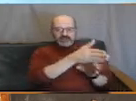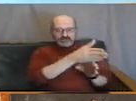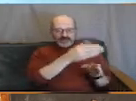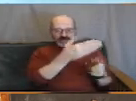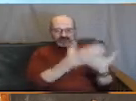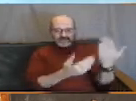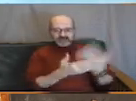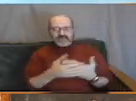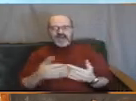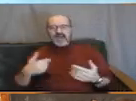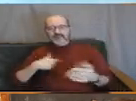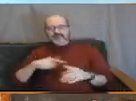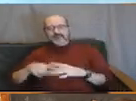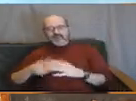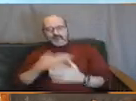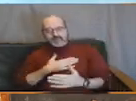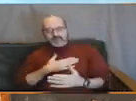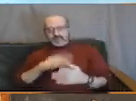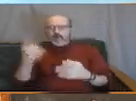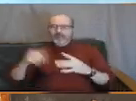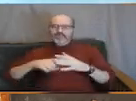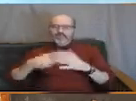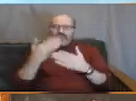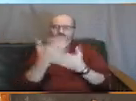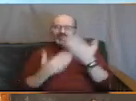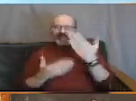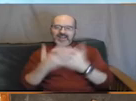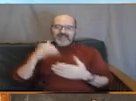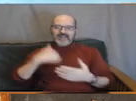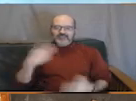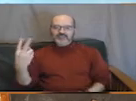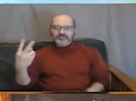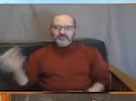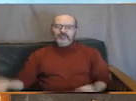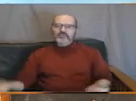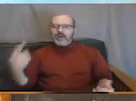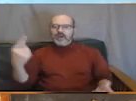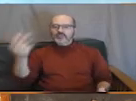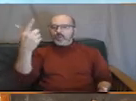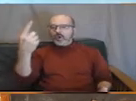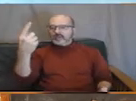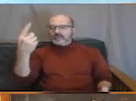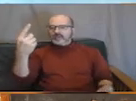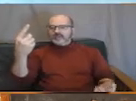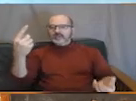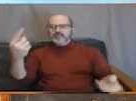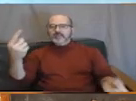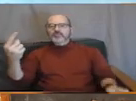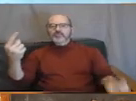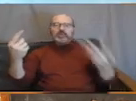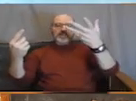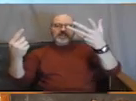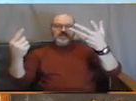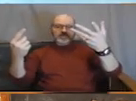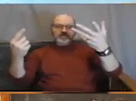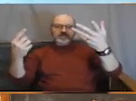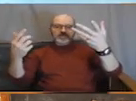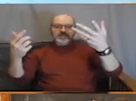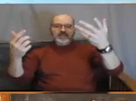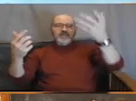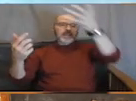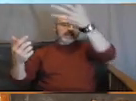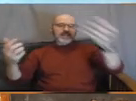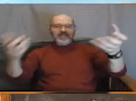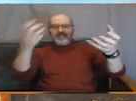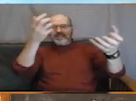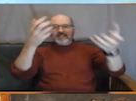need to always start the hand that has two. I'm going to toss one, then I'm going to toss the other one, then I'm going to catch